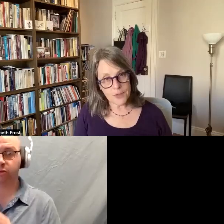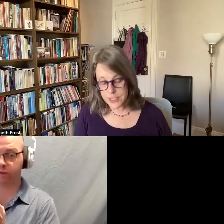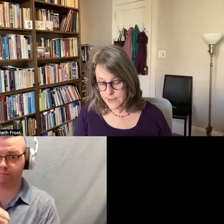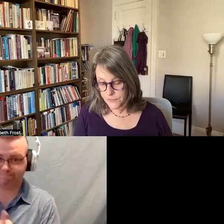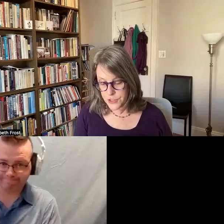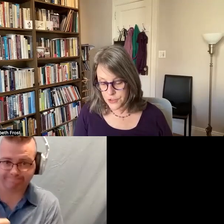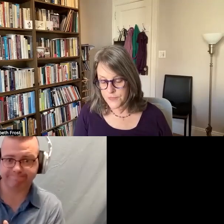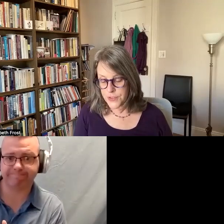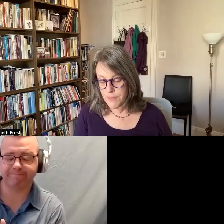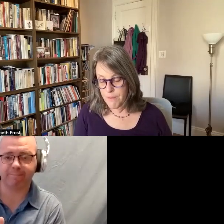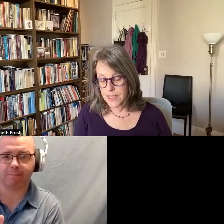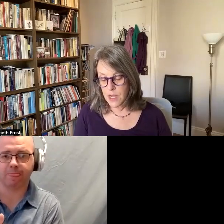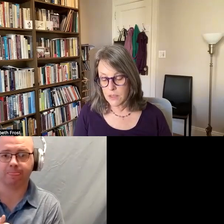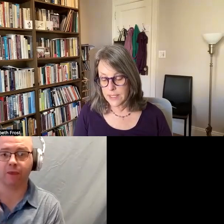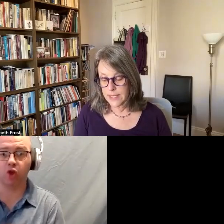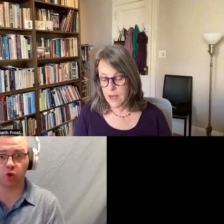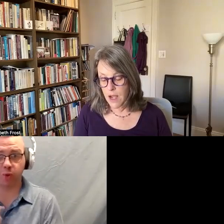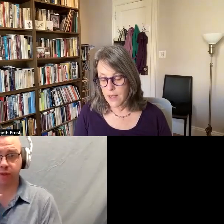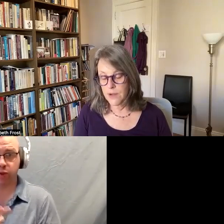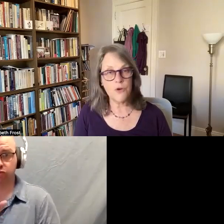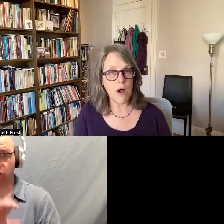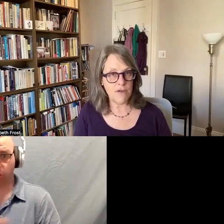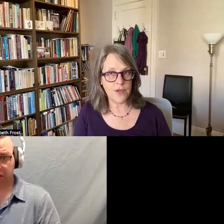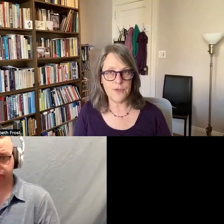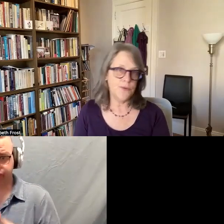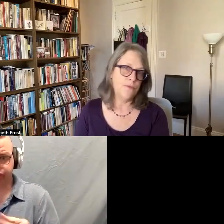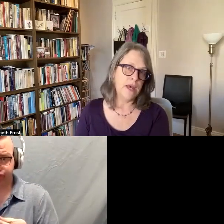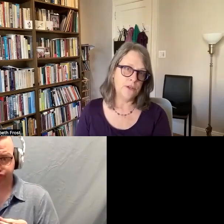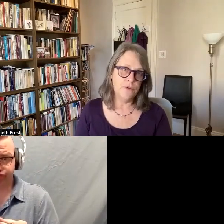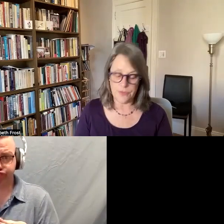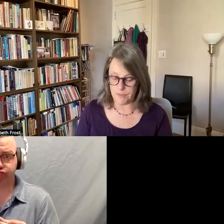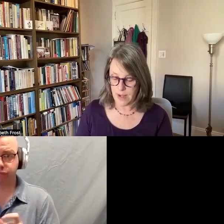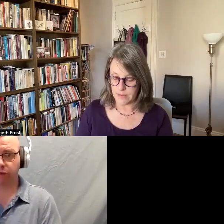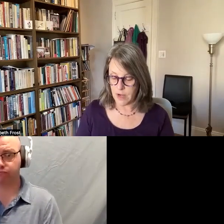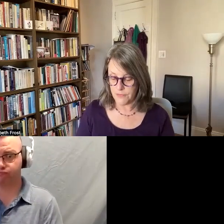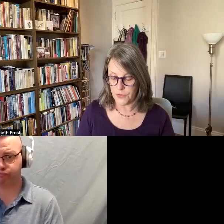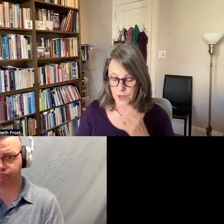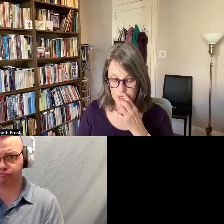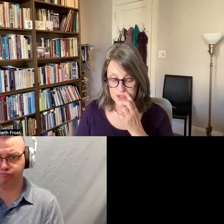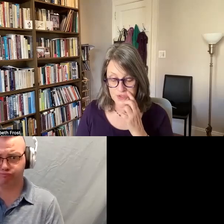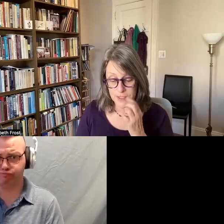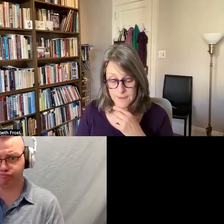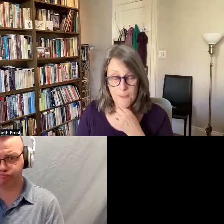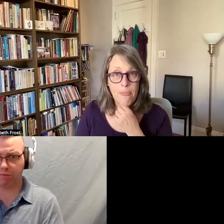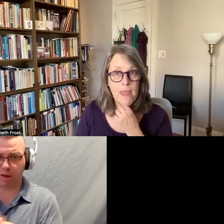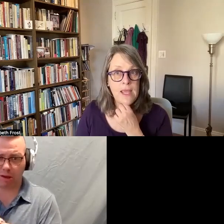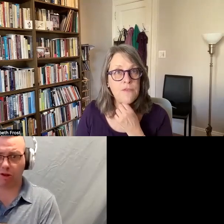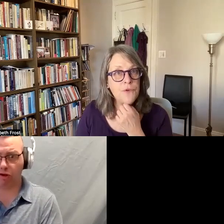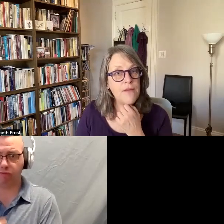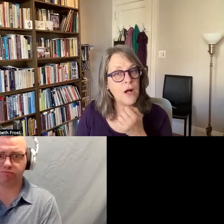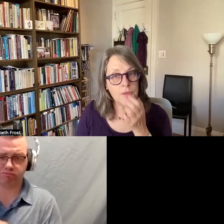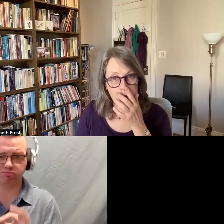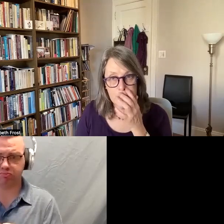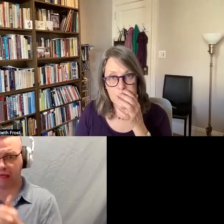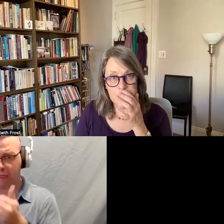closed captioning feature of Zoom by toggling it on or off on the Zoom menu on the bottom of your screen.